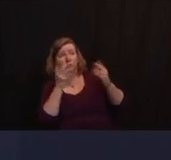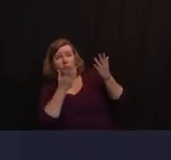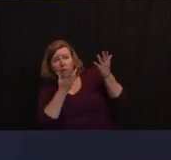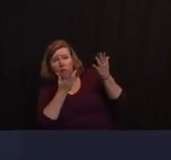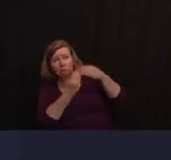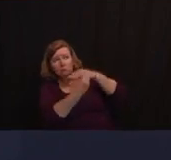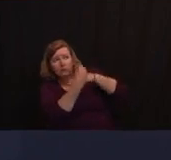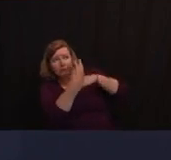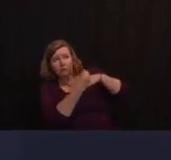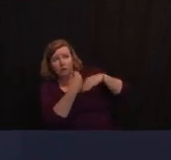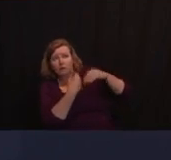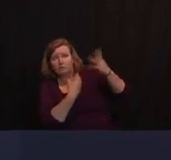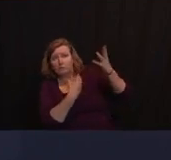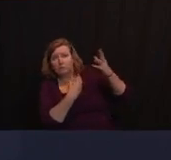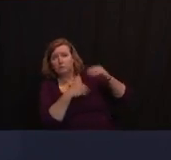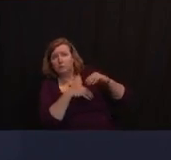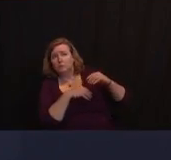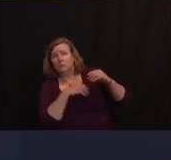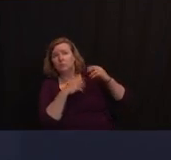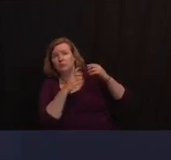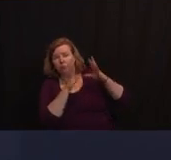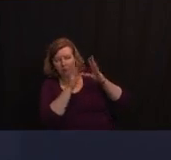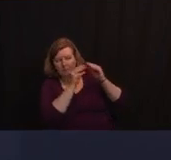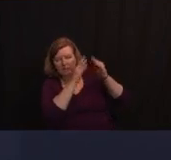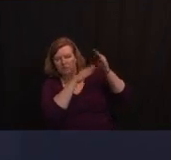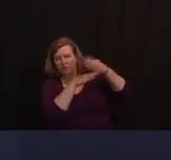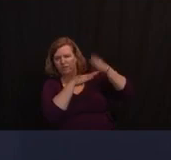after their review of the data.